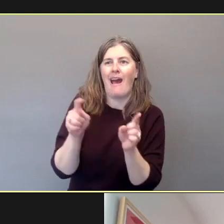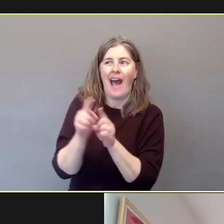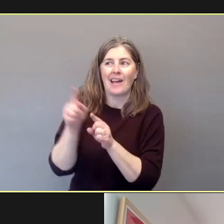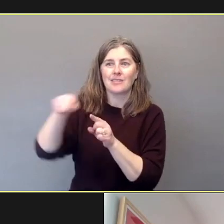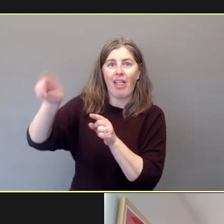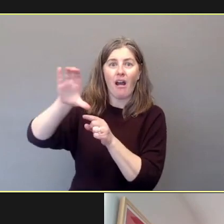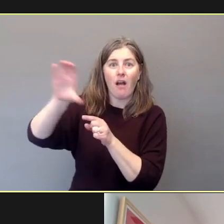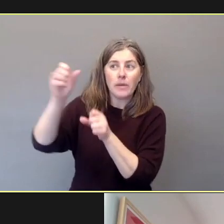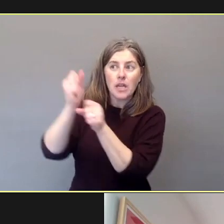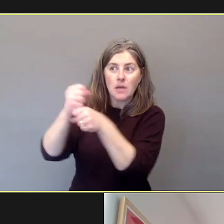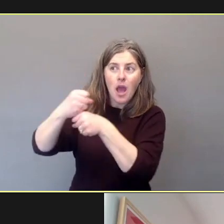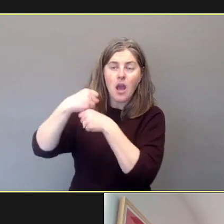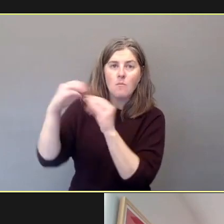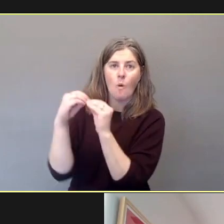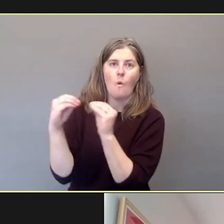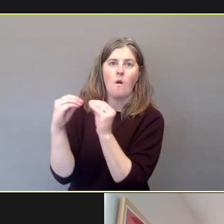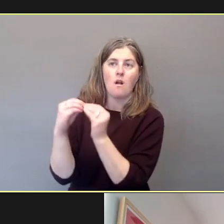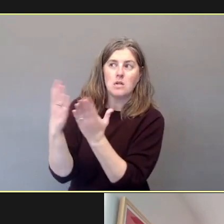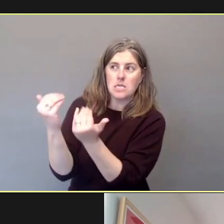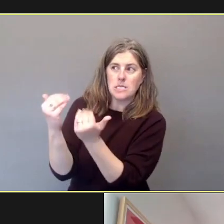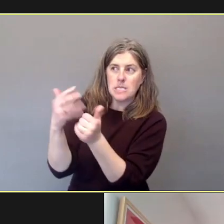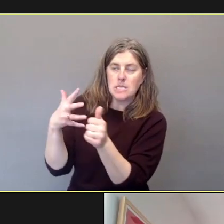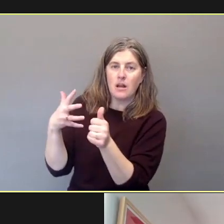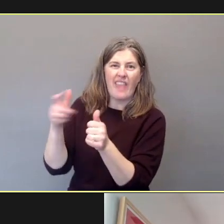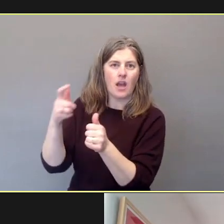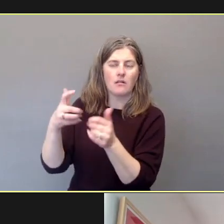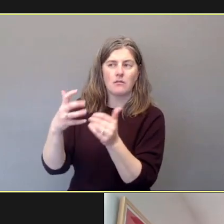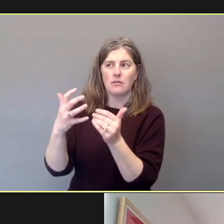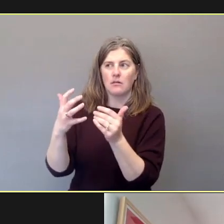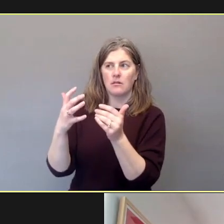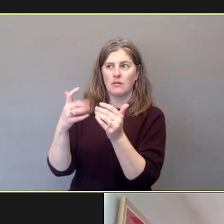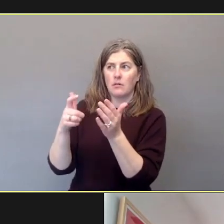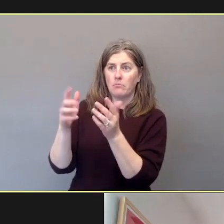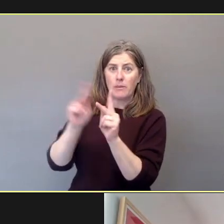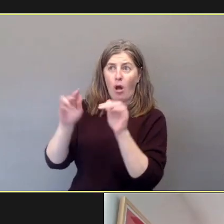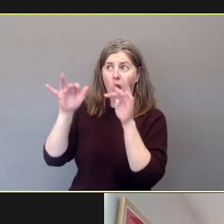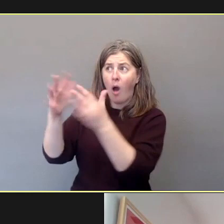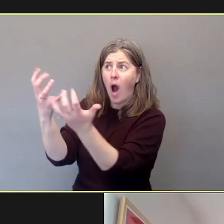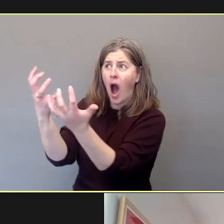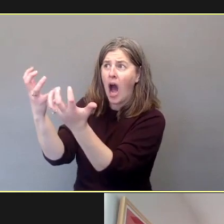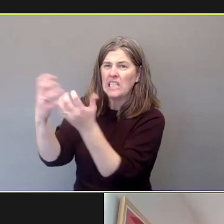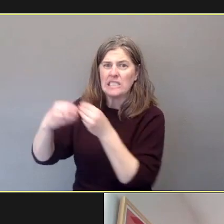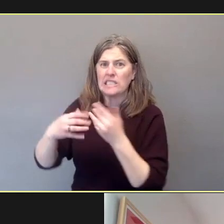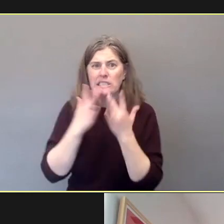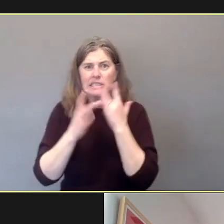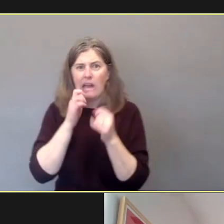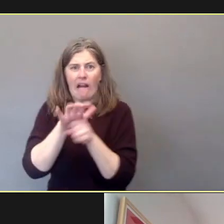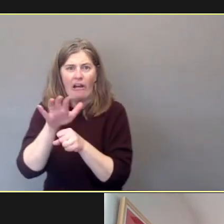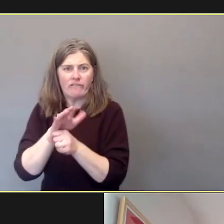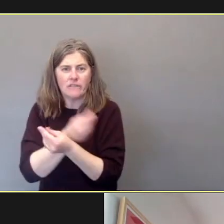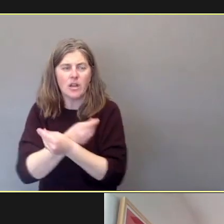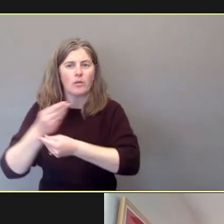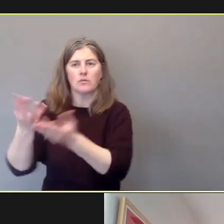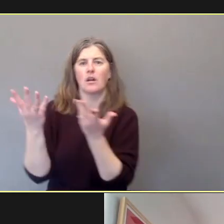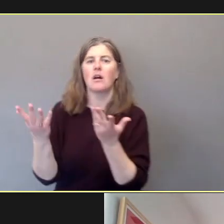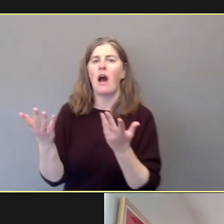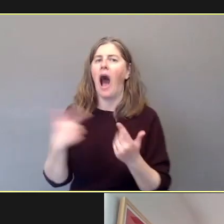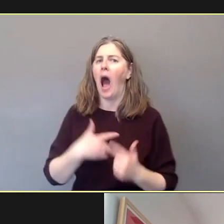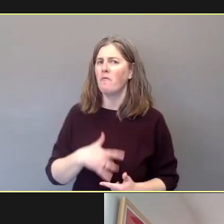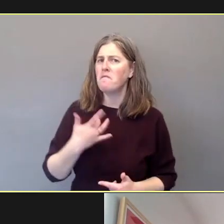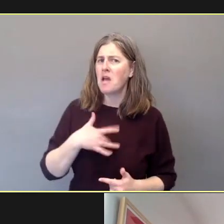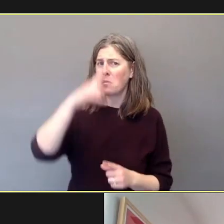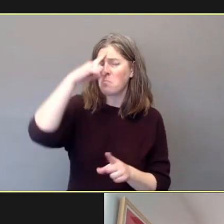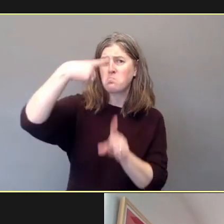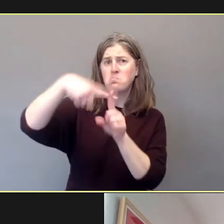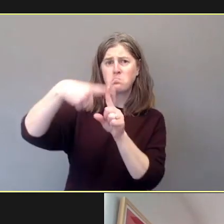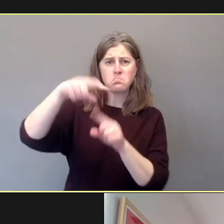manufacturer catches up with unprecedented demand. And I am feeling optimistic. I will